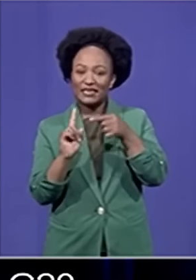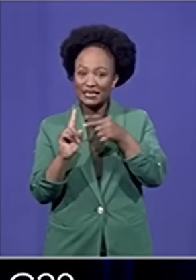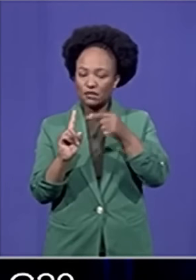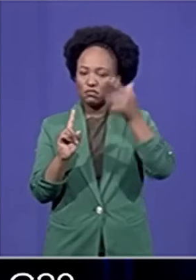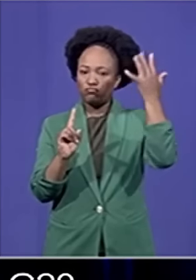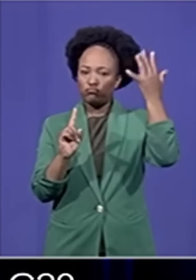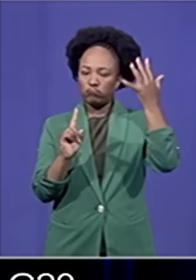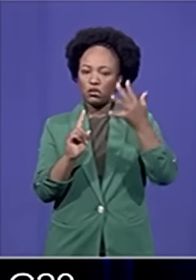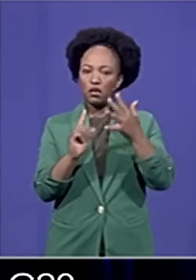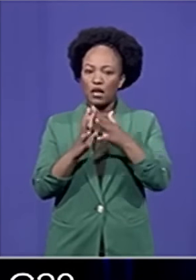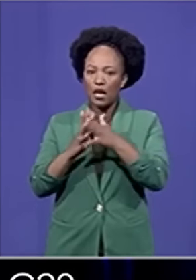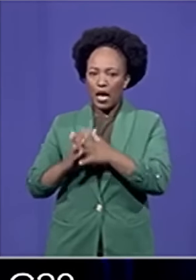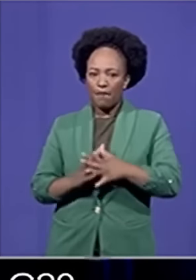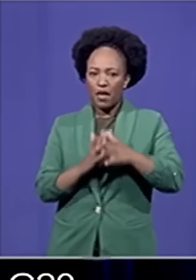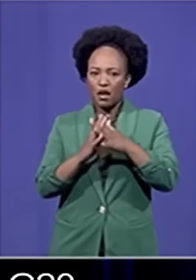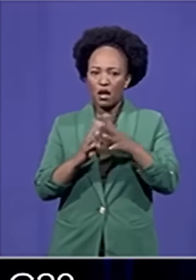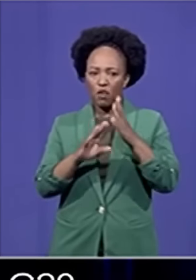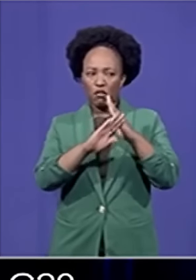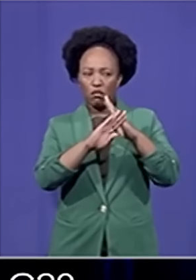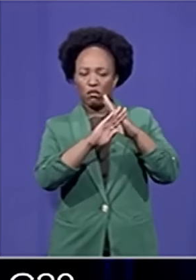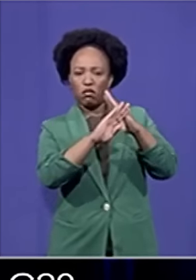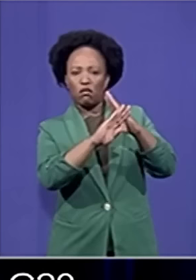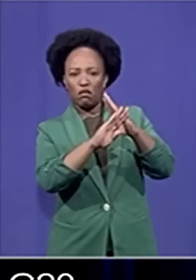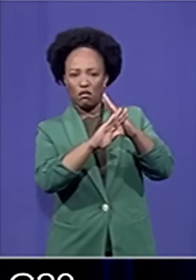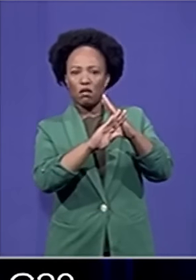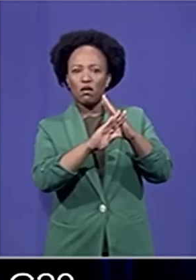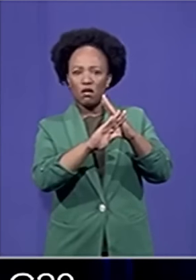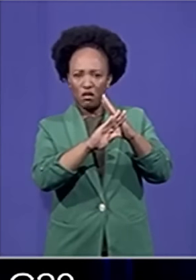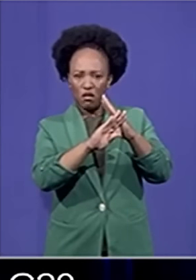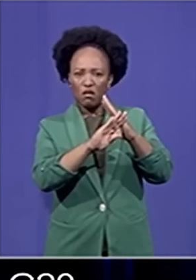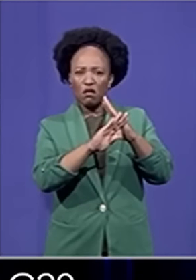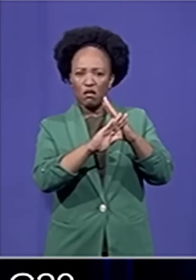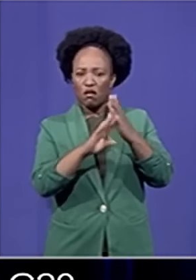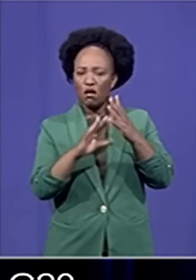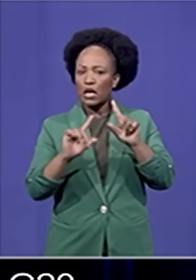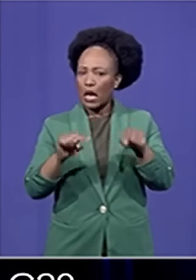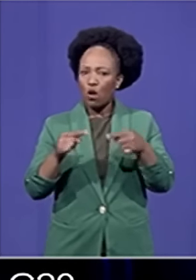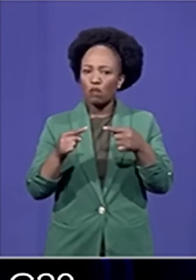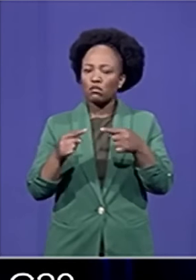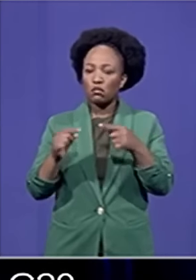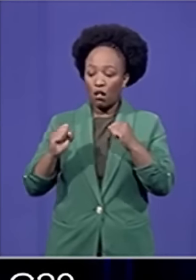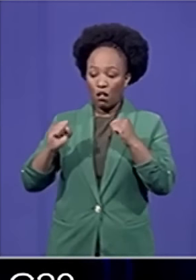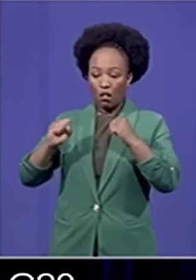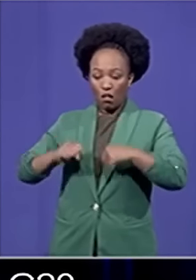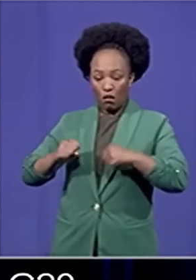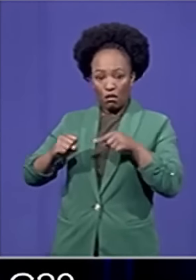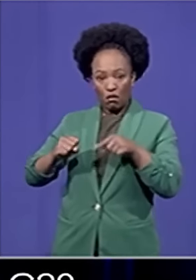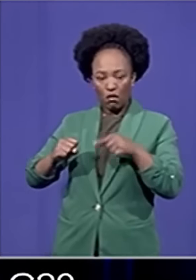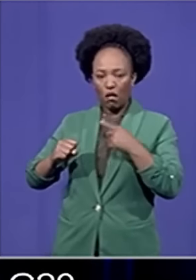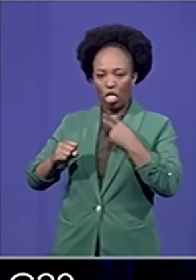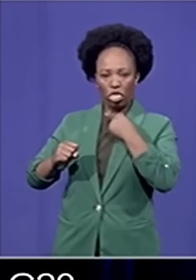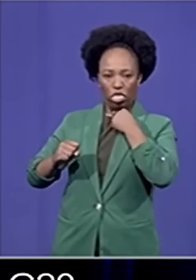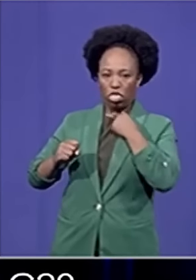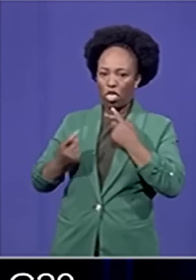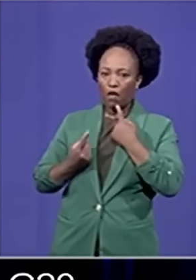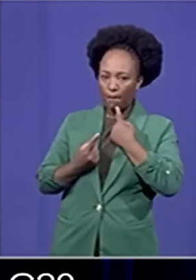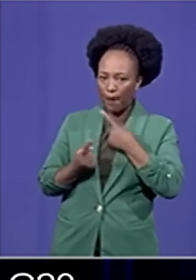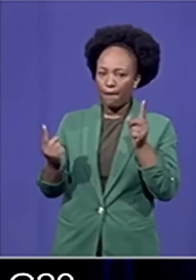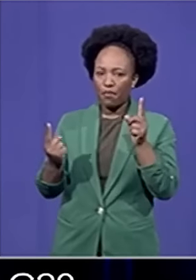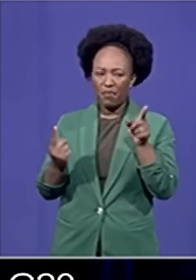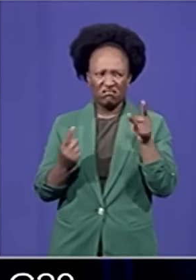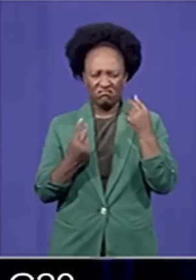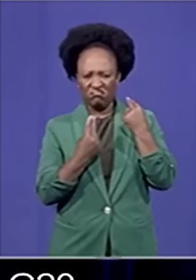le ditlaleo tsa hore Amerika e batla ho thibela seboka hore se phatlalatse diketo tse nkilweng. Mehlodi ya ditaba ya SABC e bolela